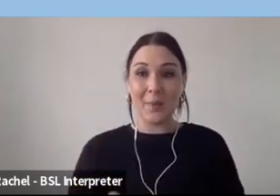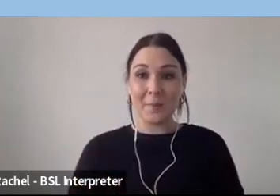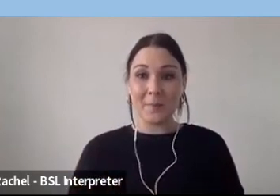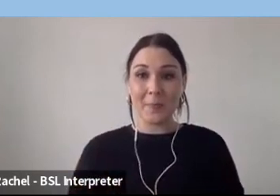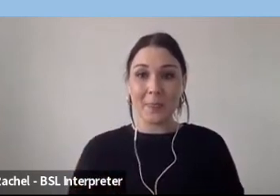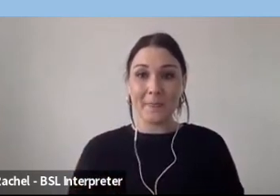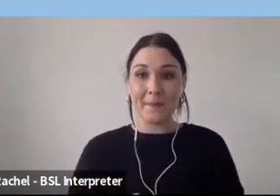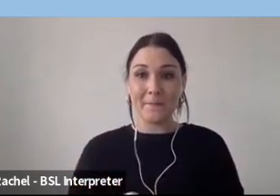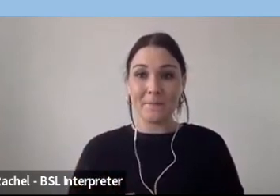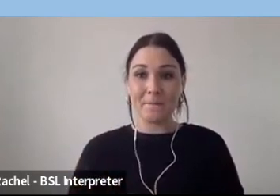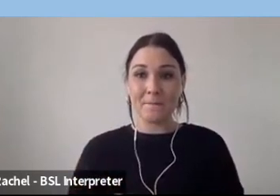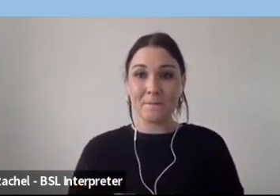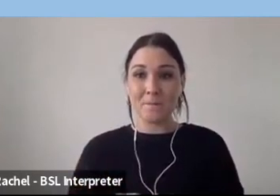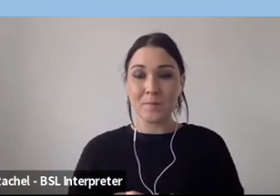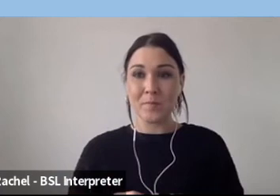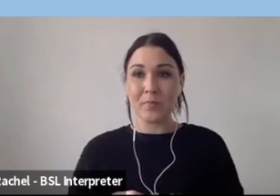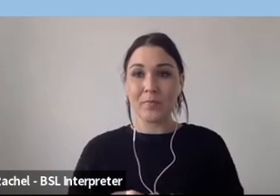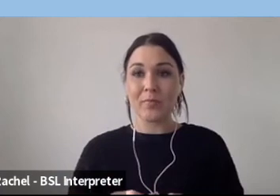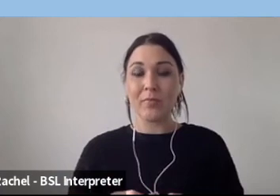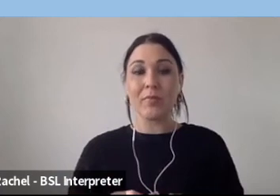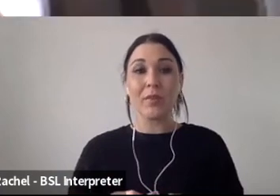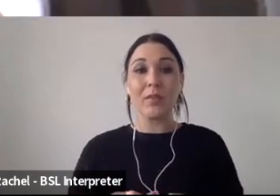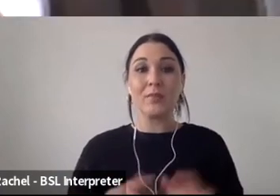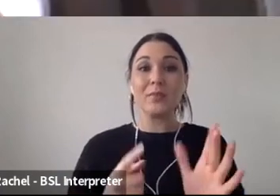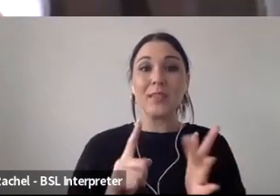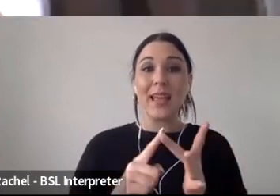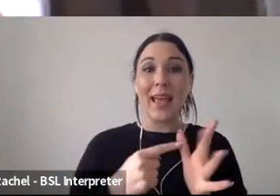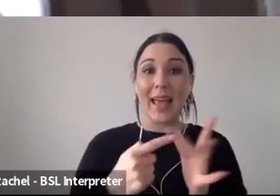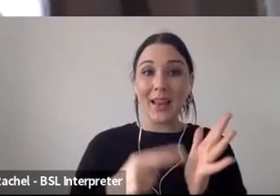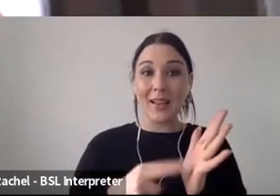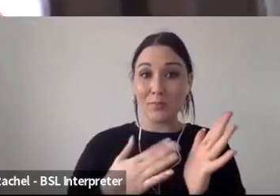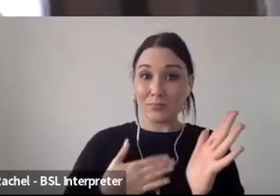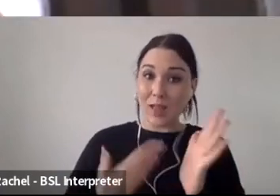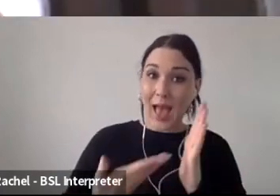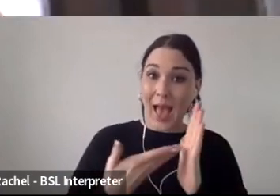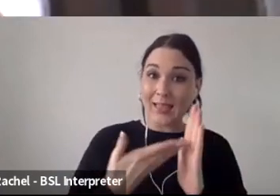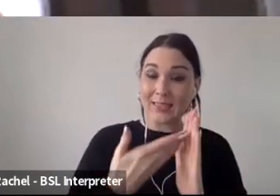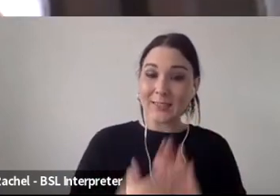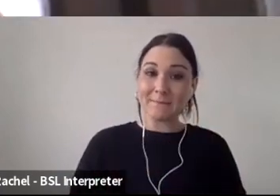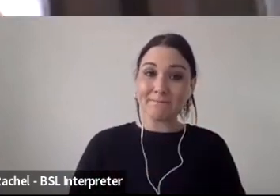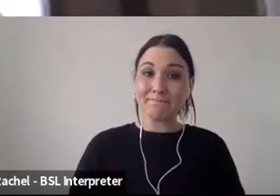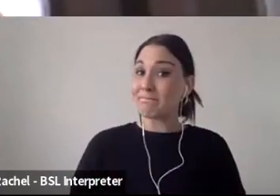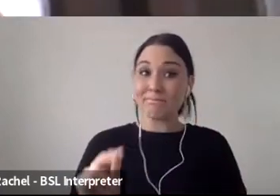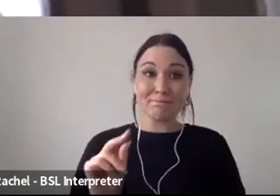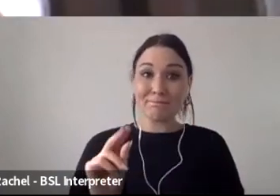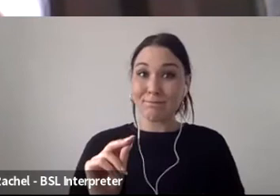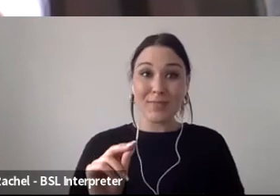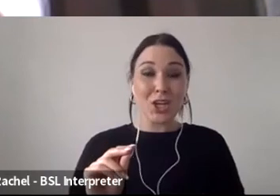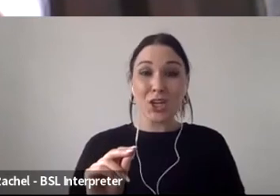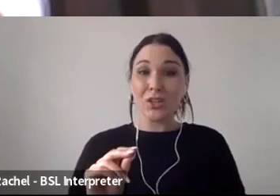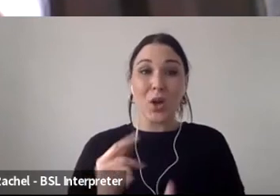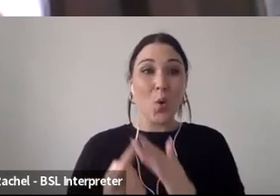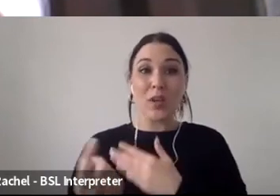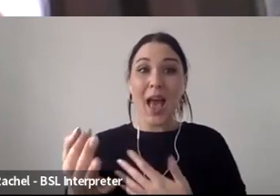for Ian. Do you have anything to add on that point? I don't really, other than, you know, just ask. So if it's at a